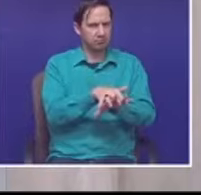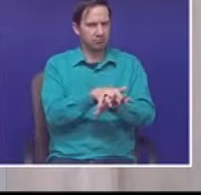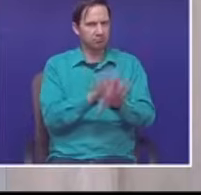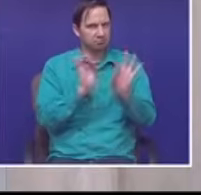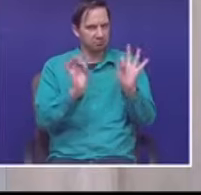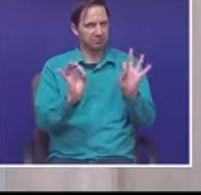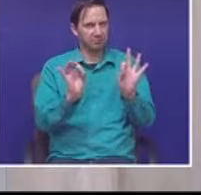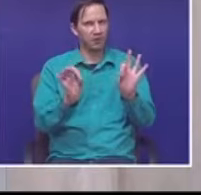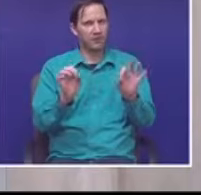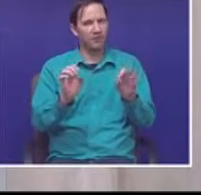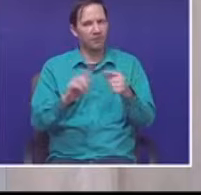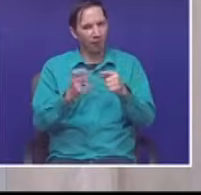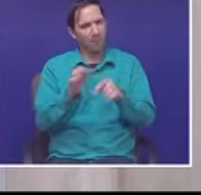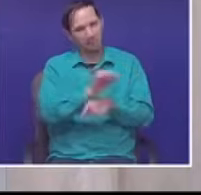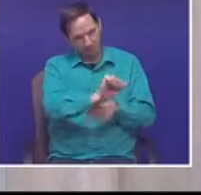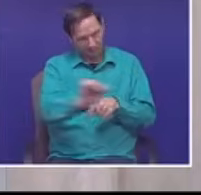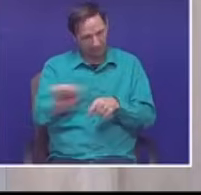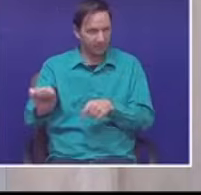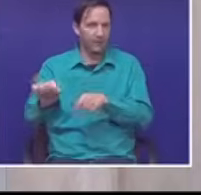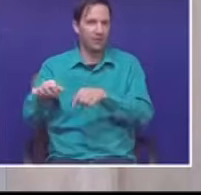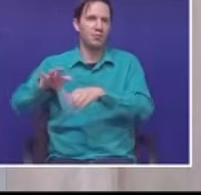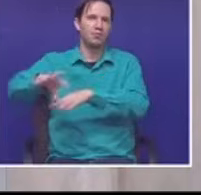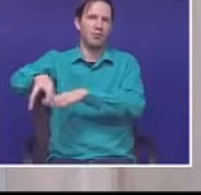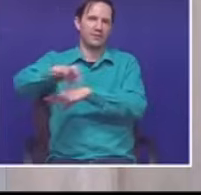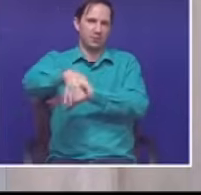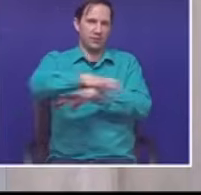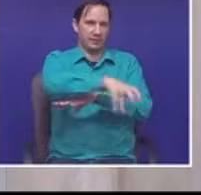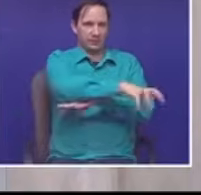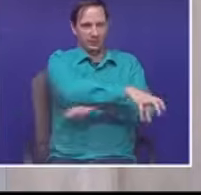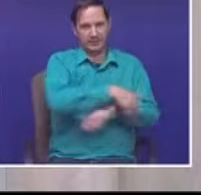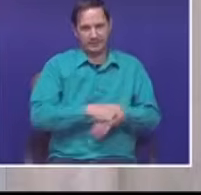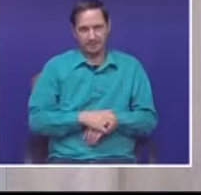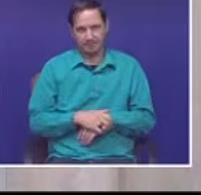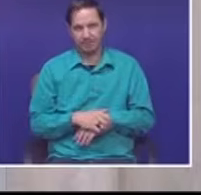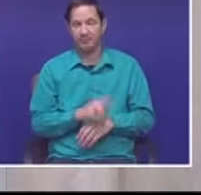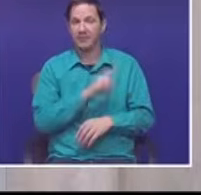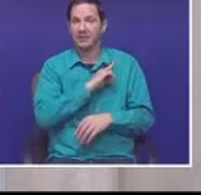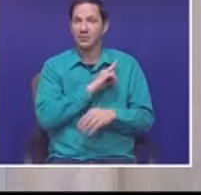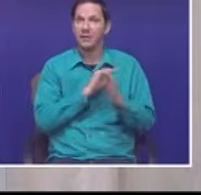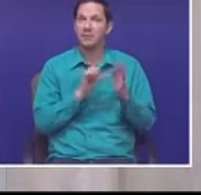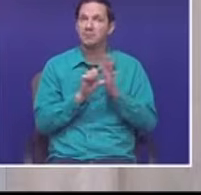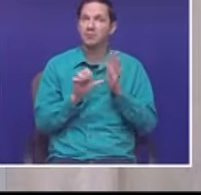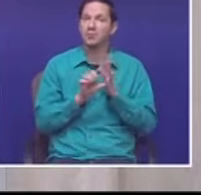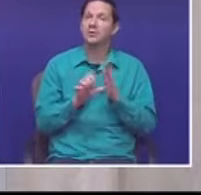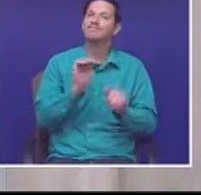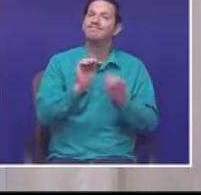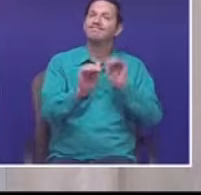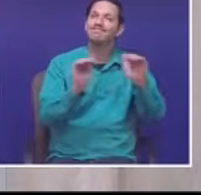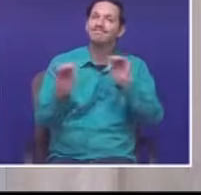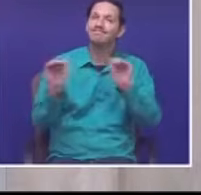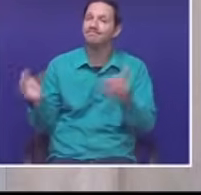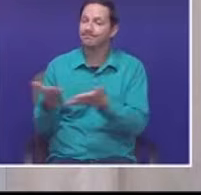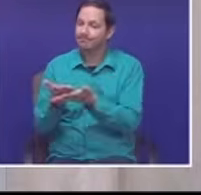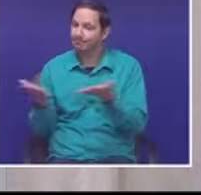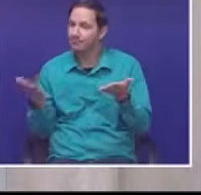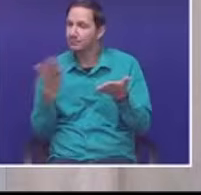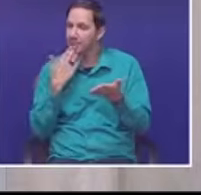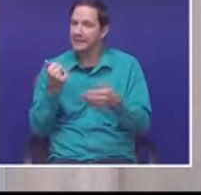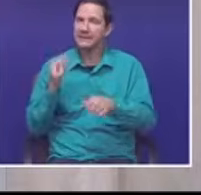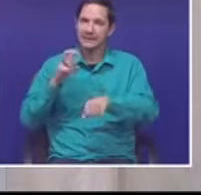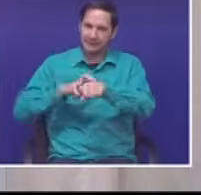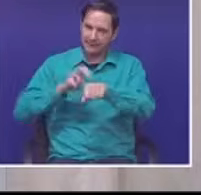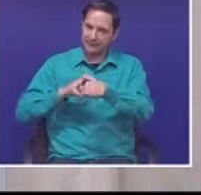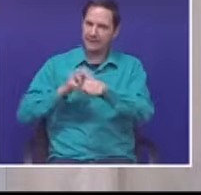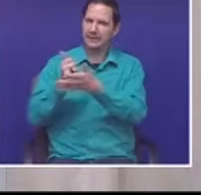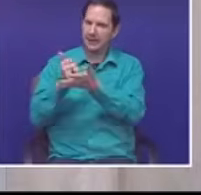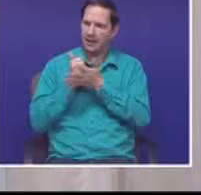level. And this is where I would implore members of this House to really help us with holding our provinces to account